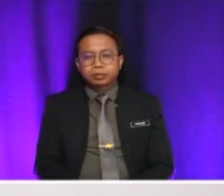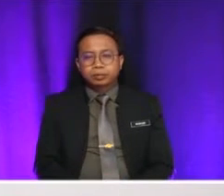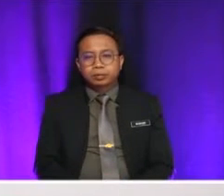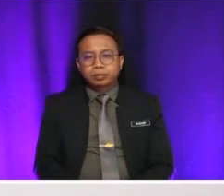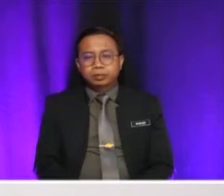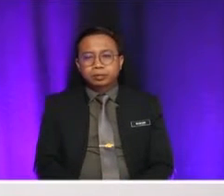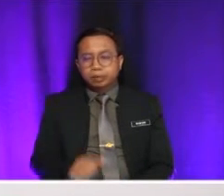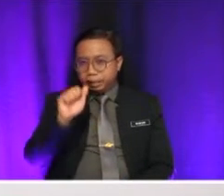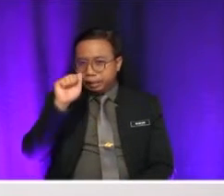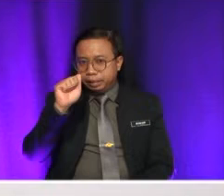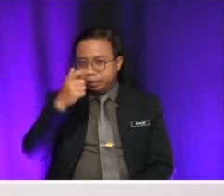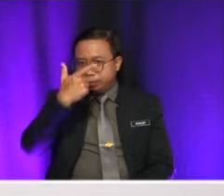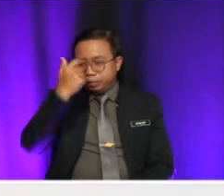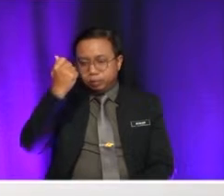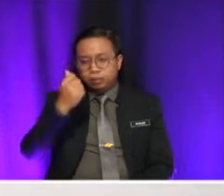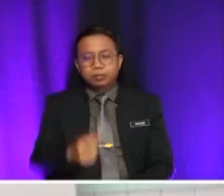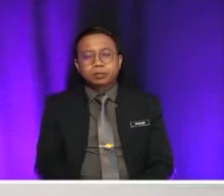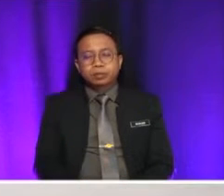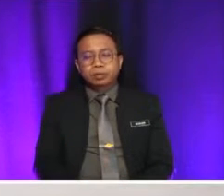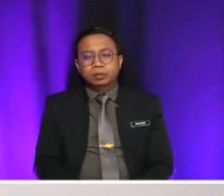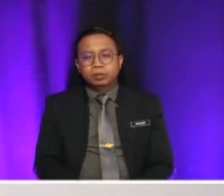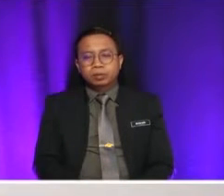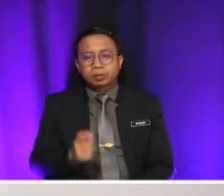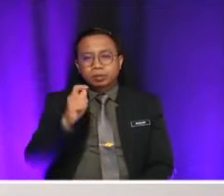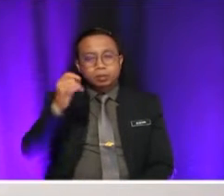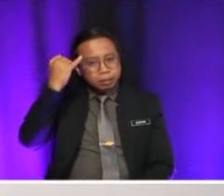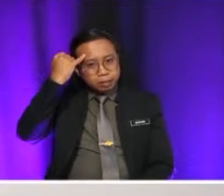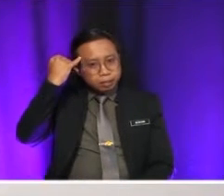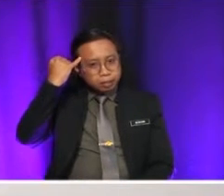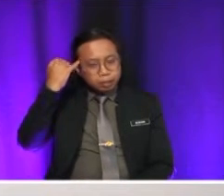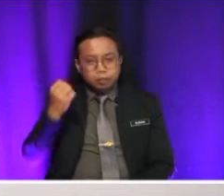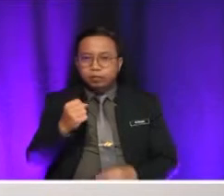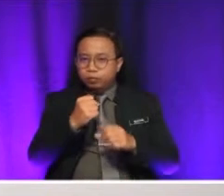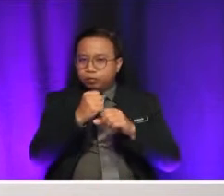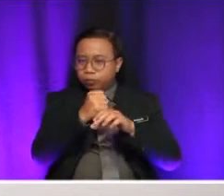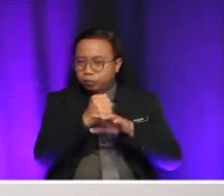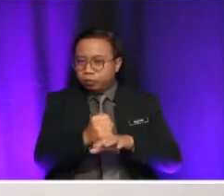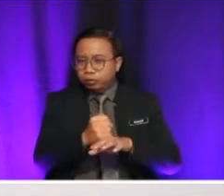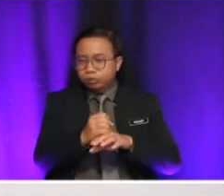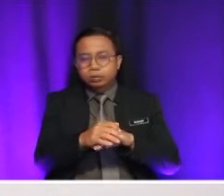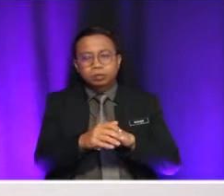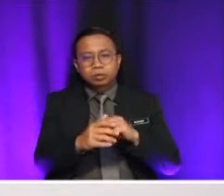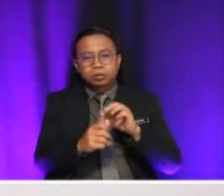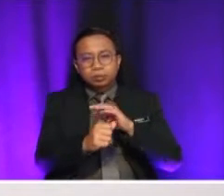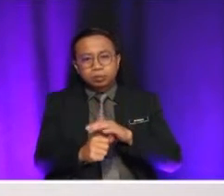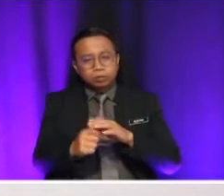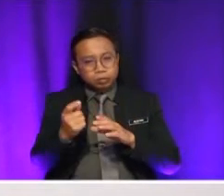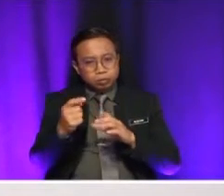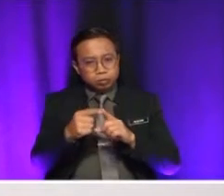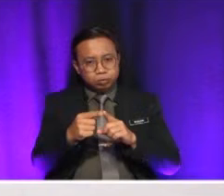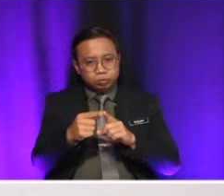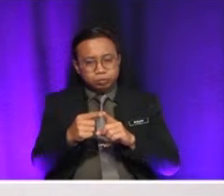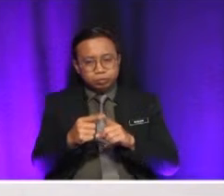the answer would be A, because the idea there is they are forced to use the kerosene and the oil lamp, which is